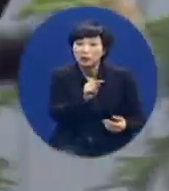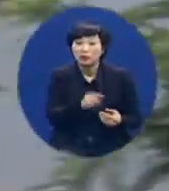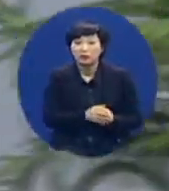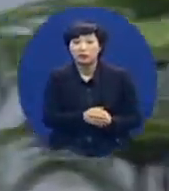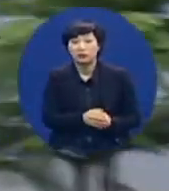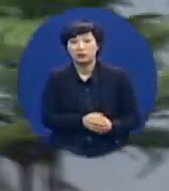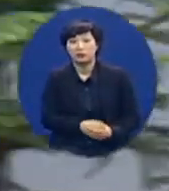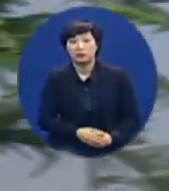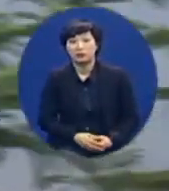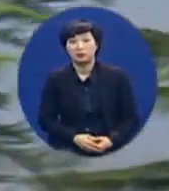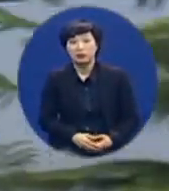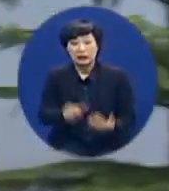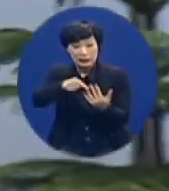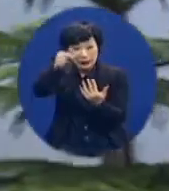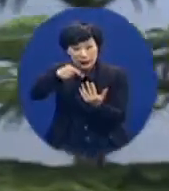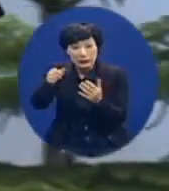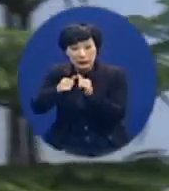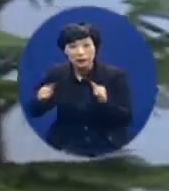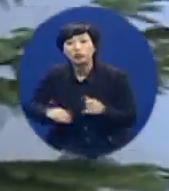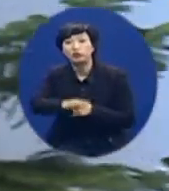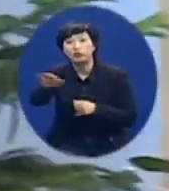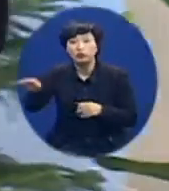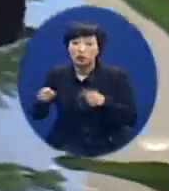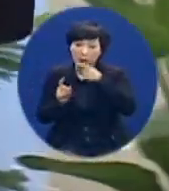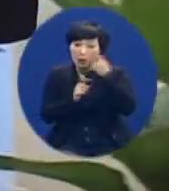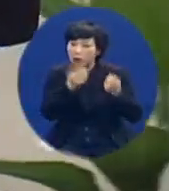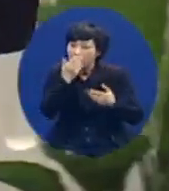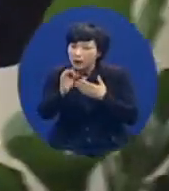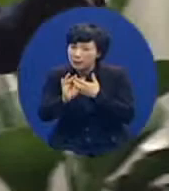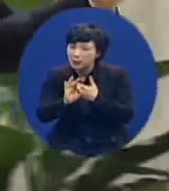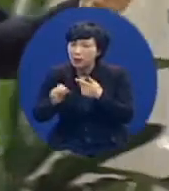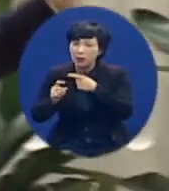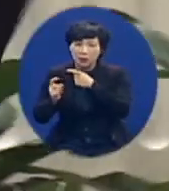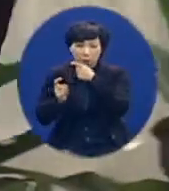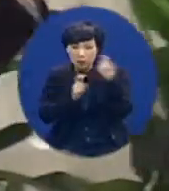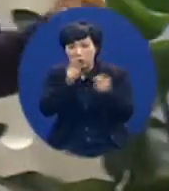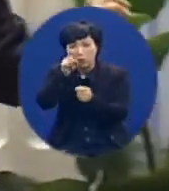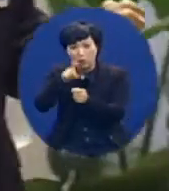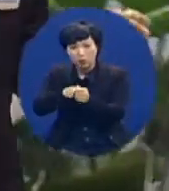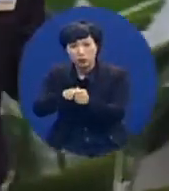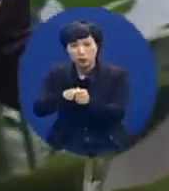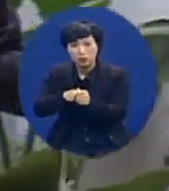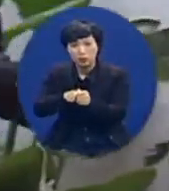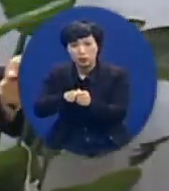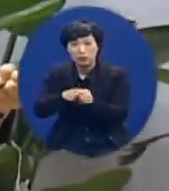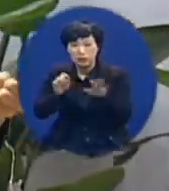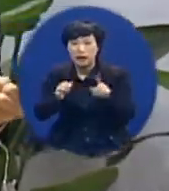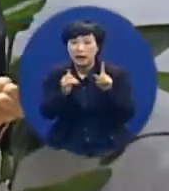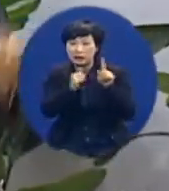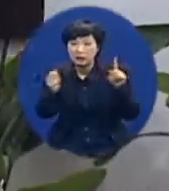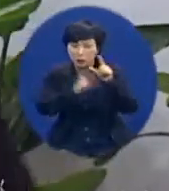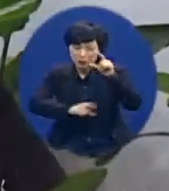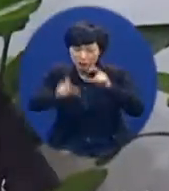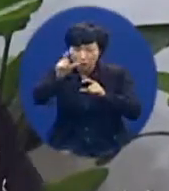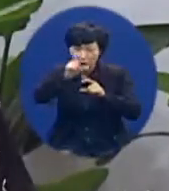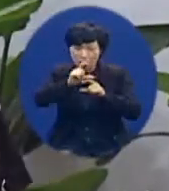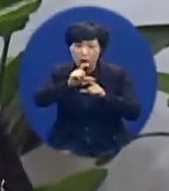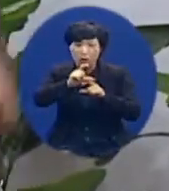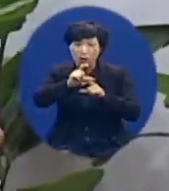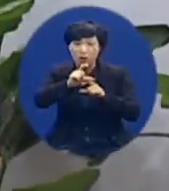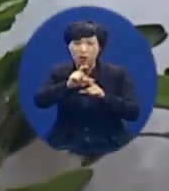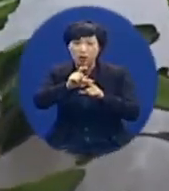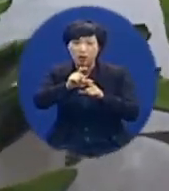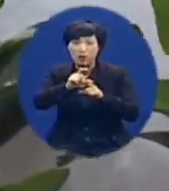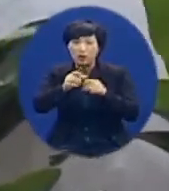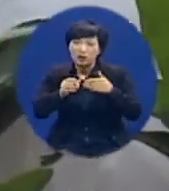work tries to deceive the elect to take them to hell. If that were possible,